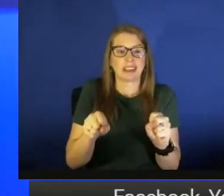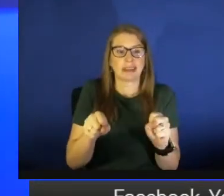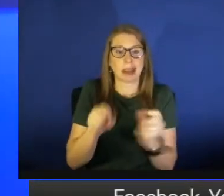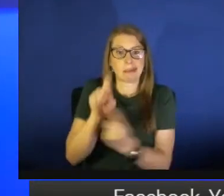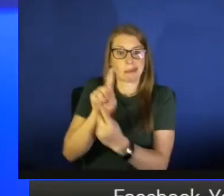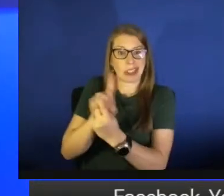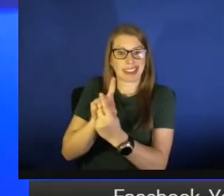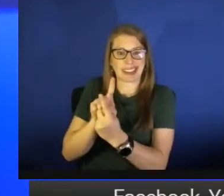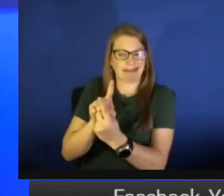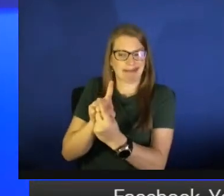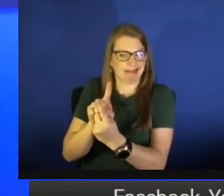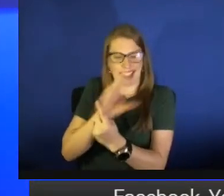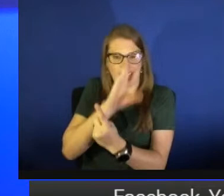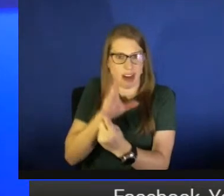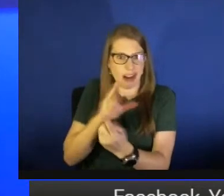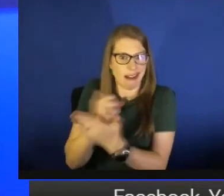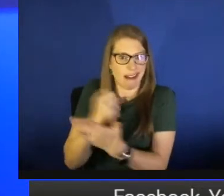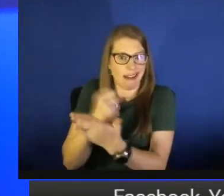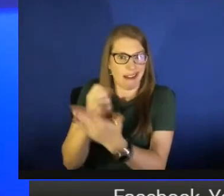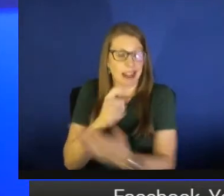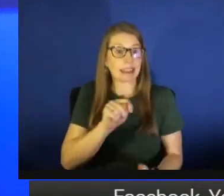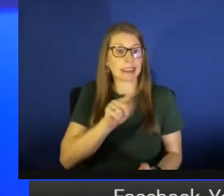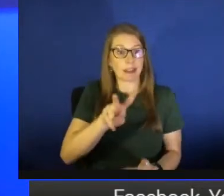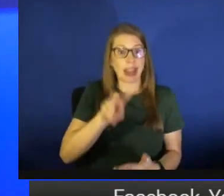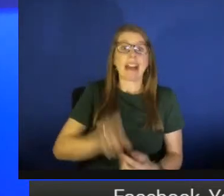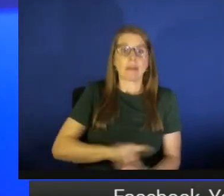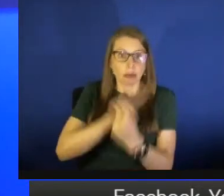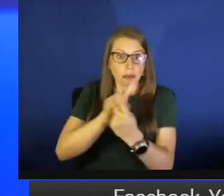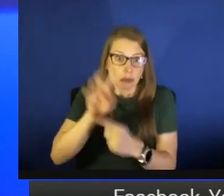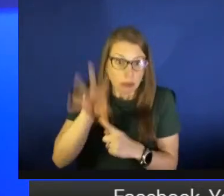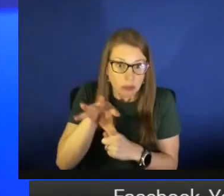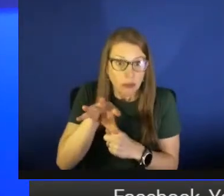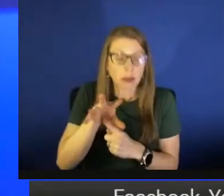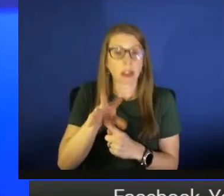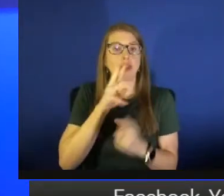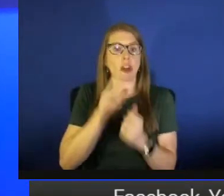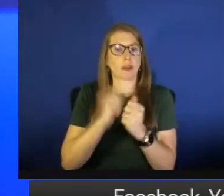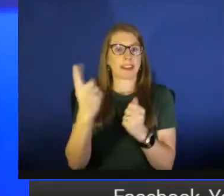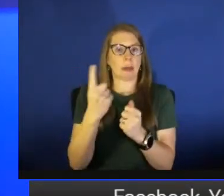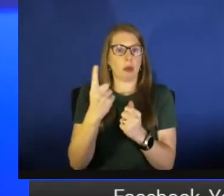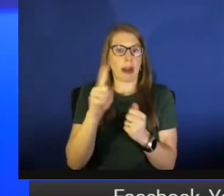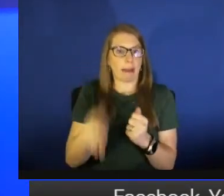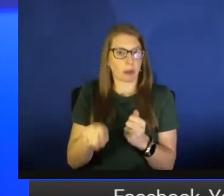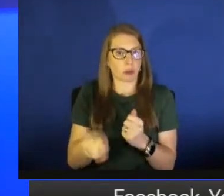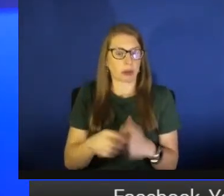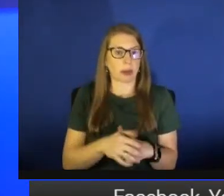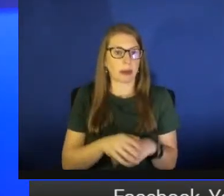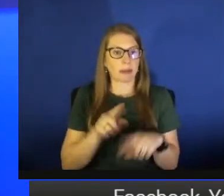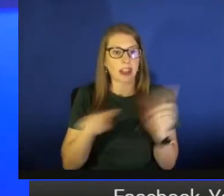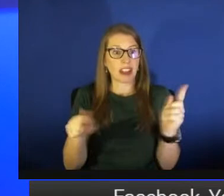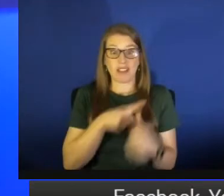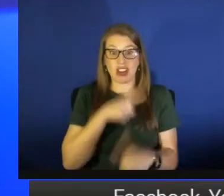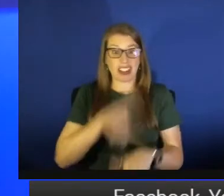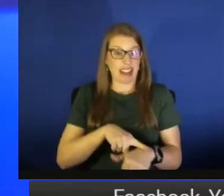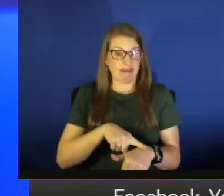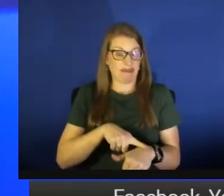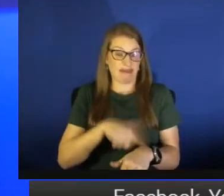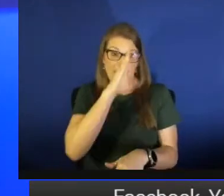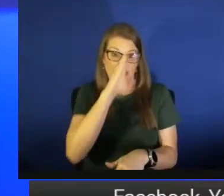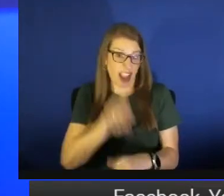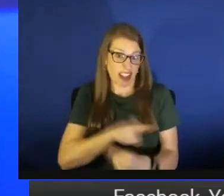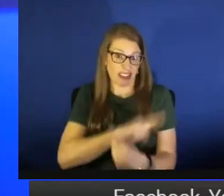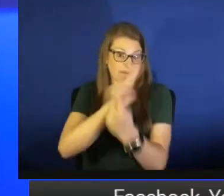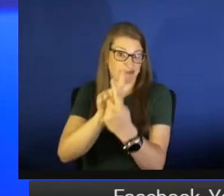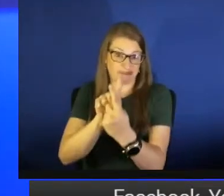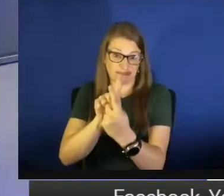been part of TV. We have to go in person to talk to somebody, and this was the first time we didn't have to go in person to talk to people on a